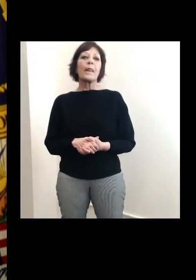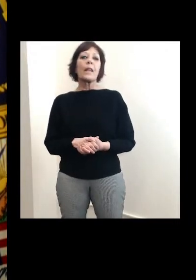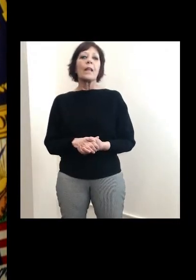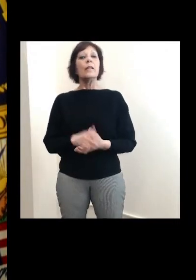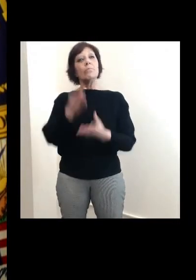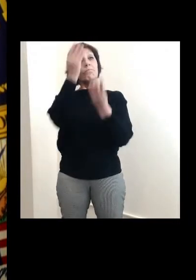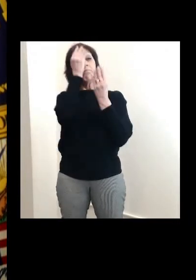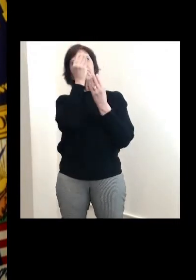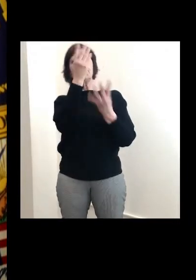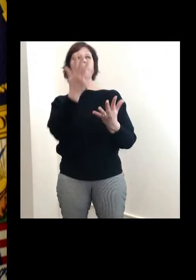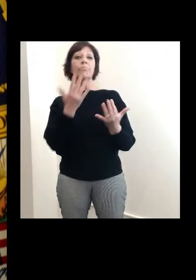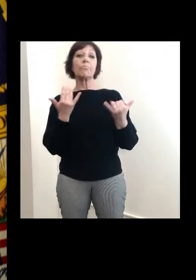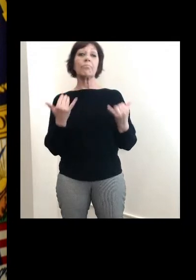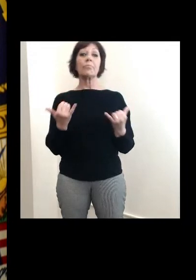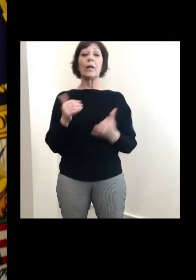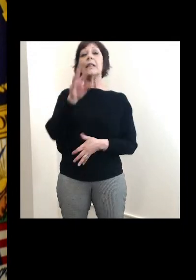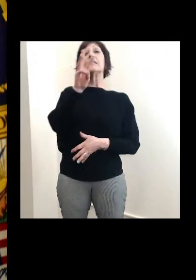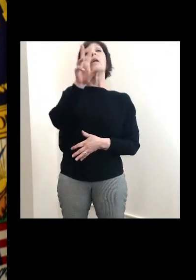an update, there are now